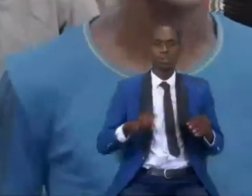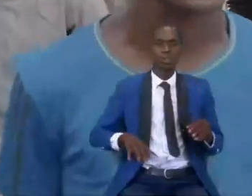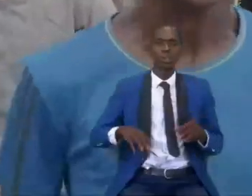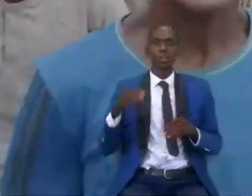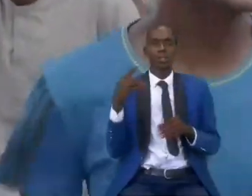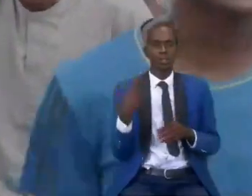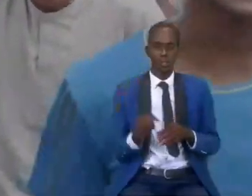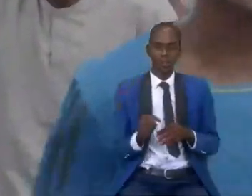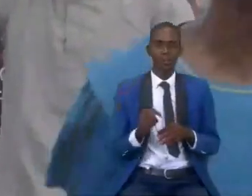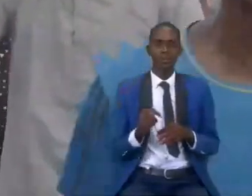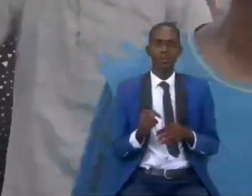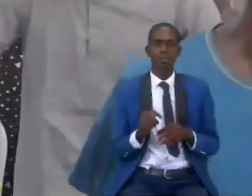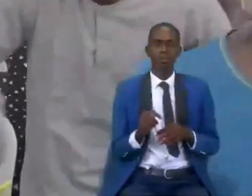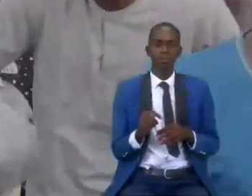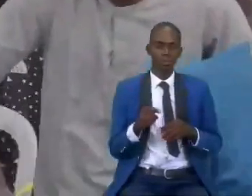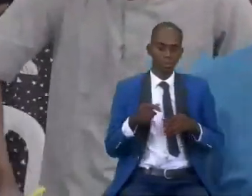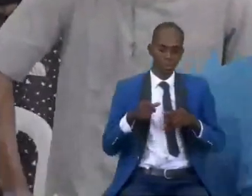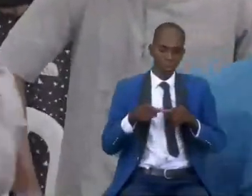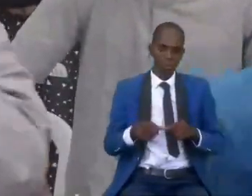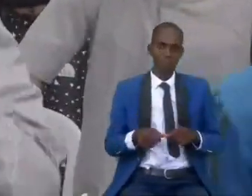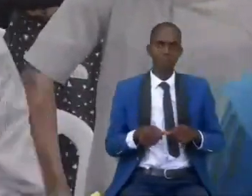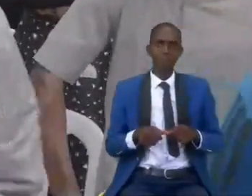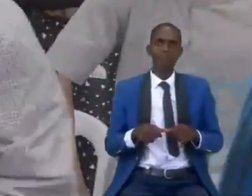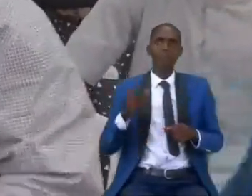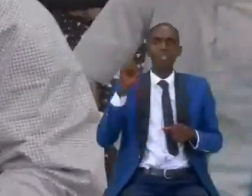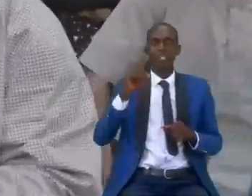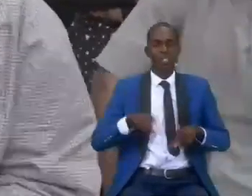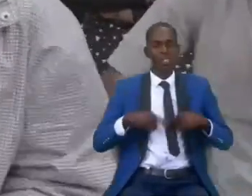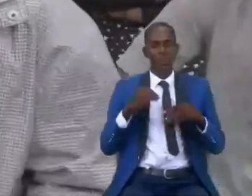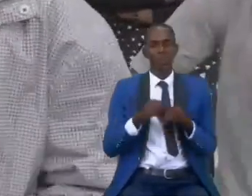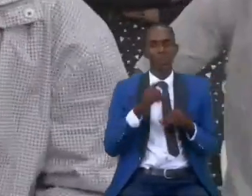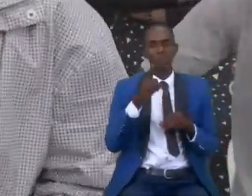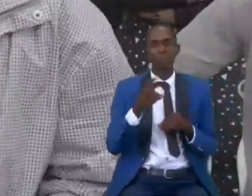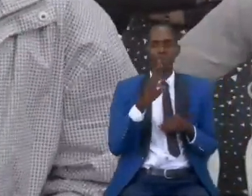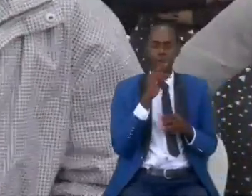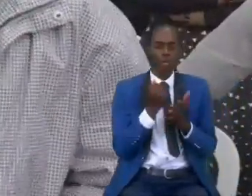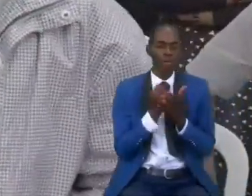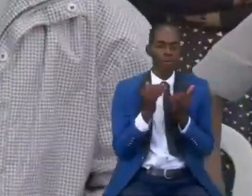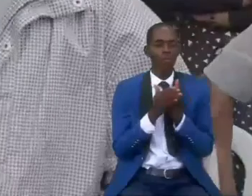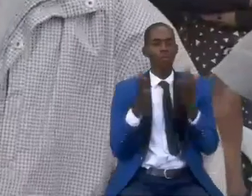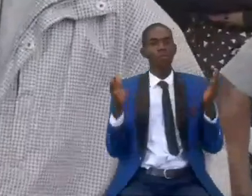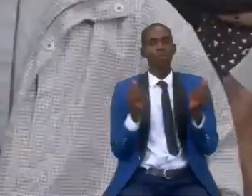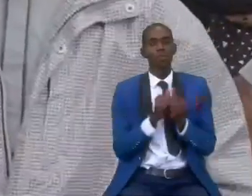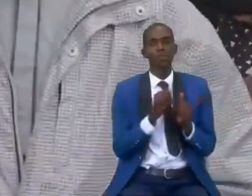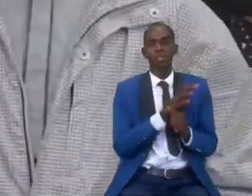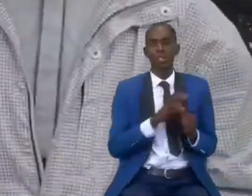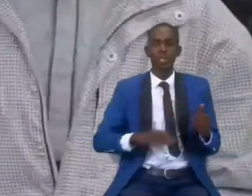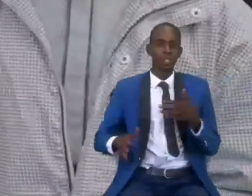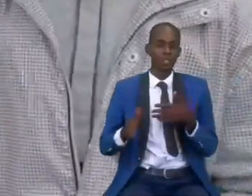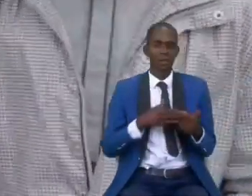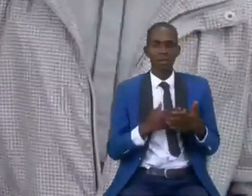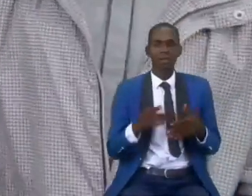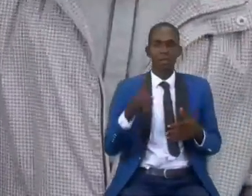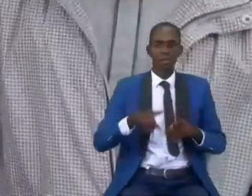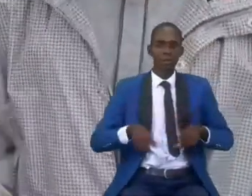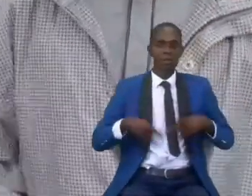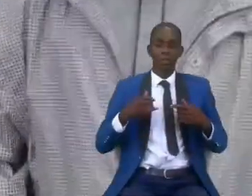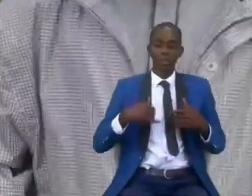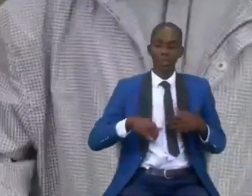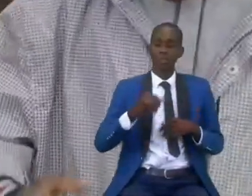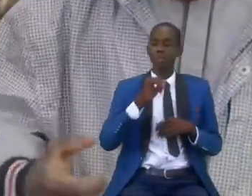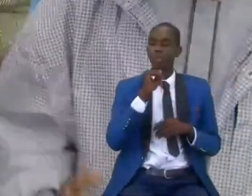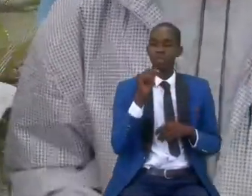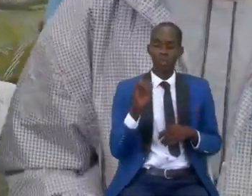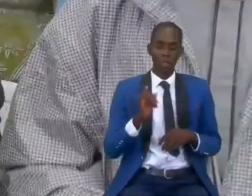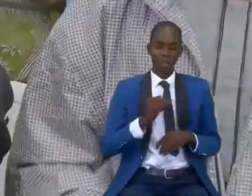Christ. Nevertheless, I live, yet not I, but Christ liveth, dwelleth in me.